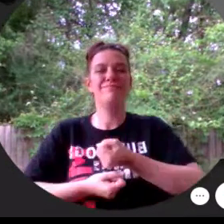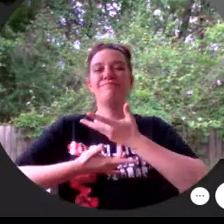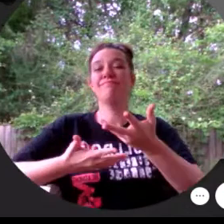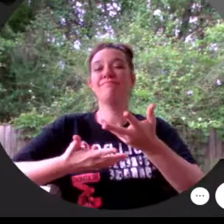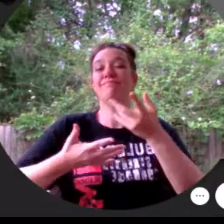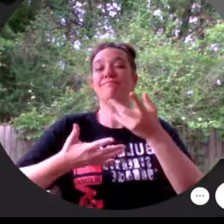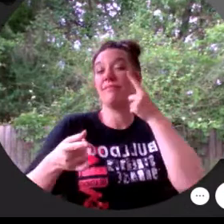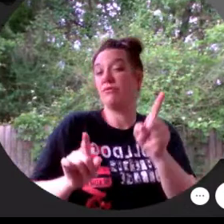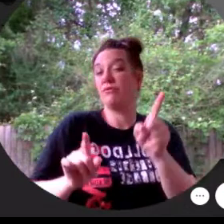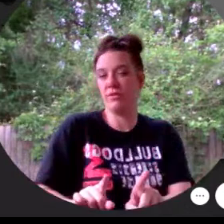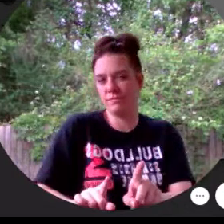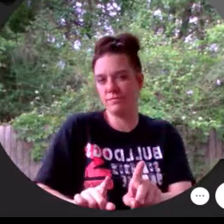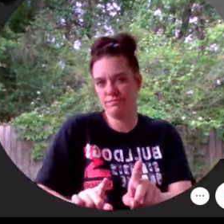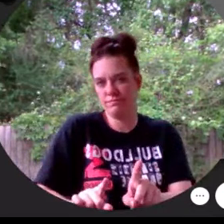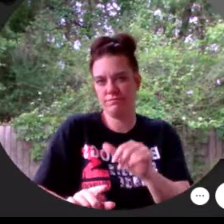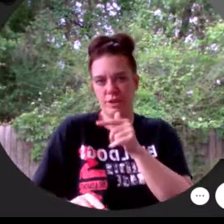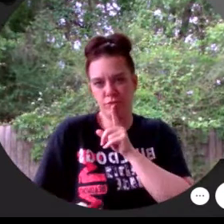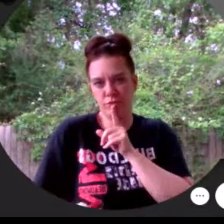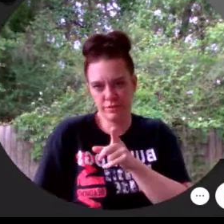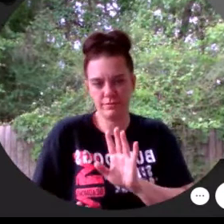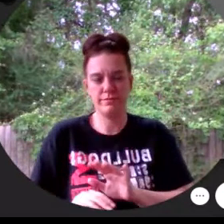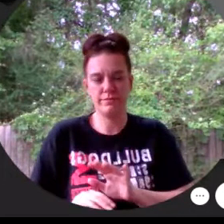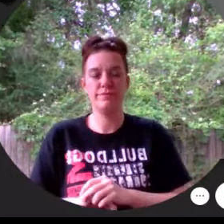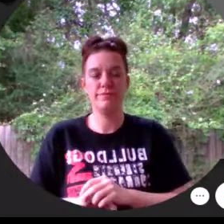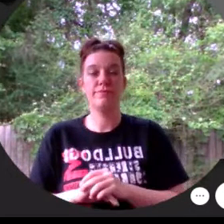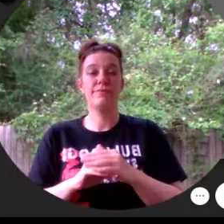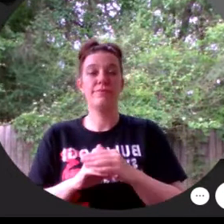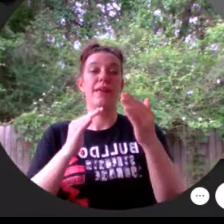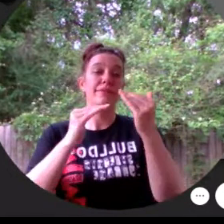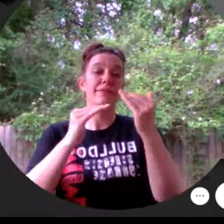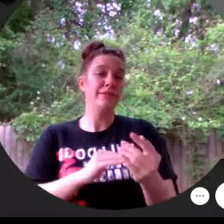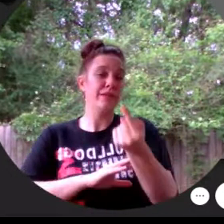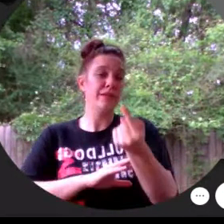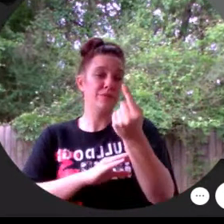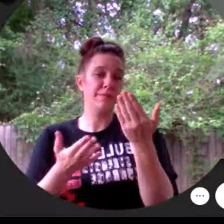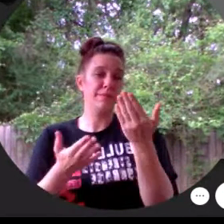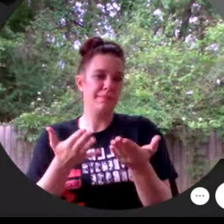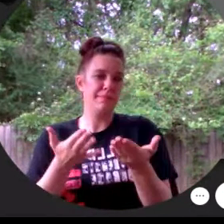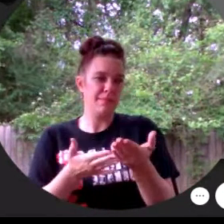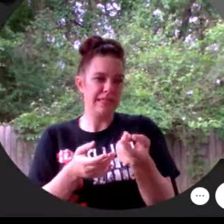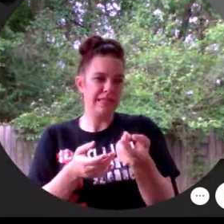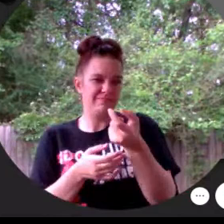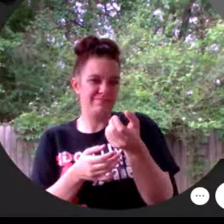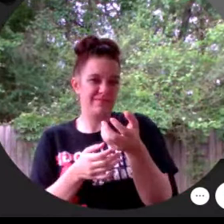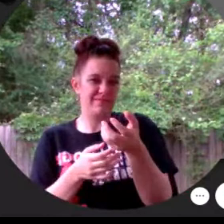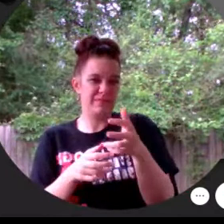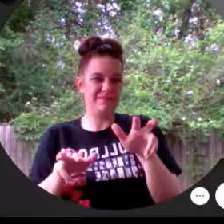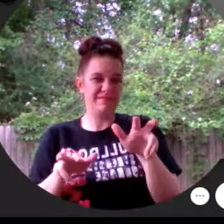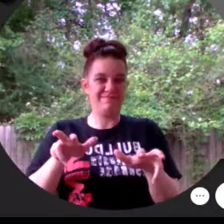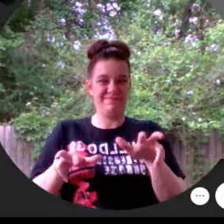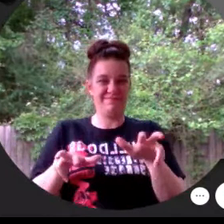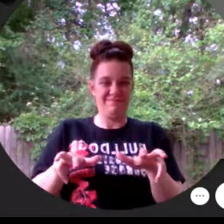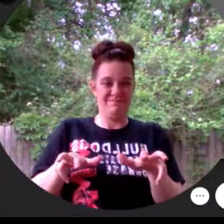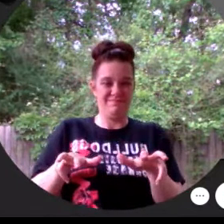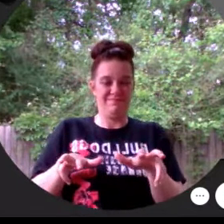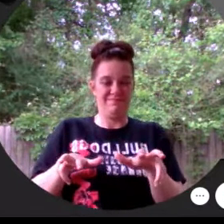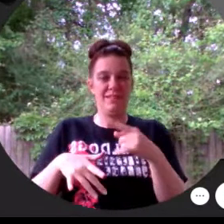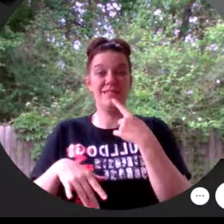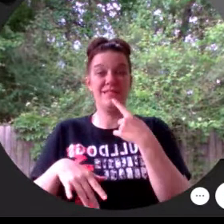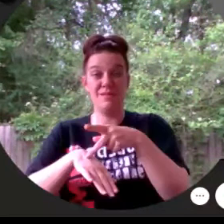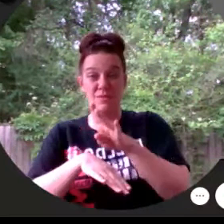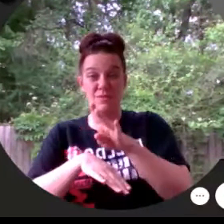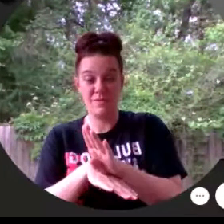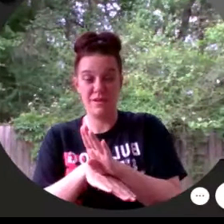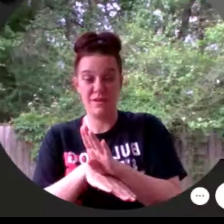Now, this next one might be a little bit awkward, said Principal Barkin. He